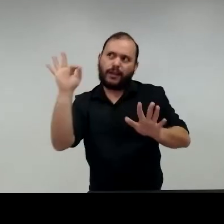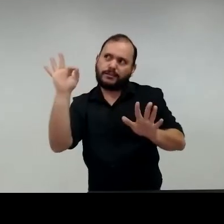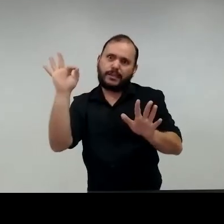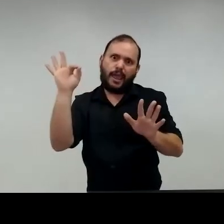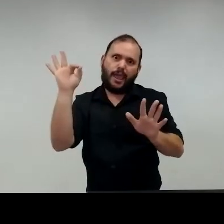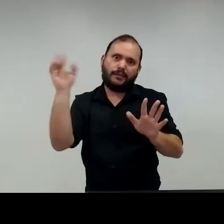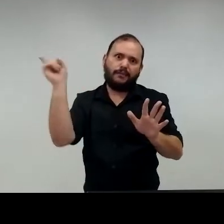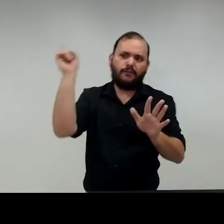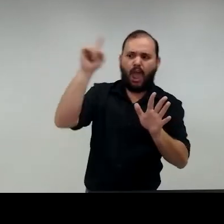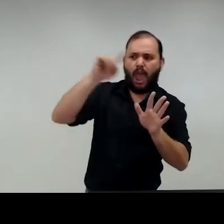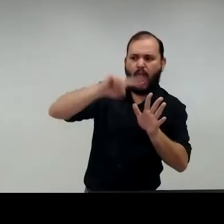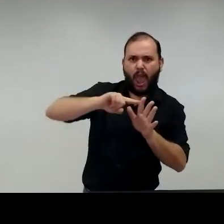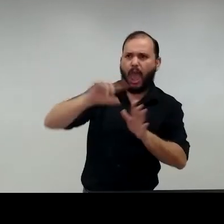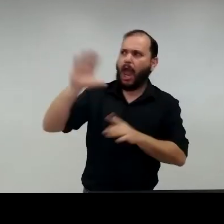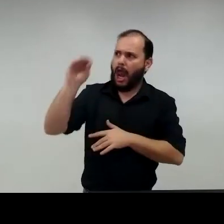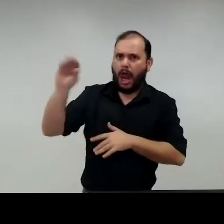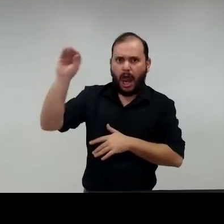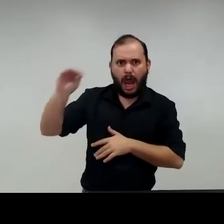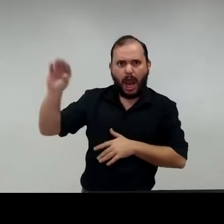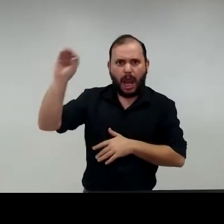bring in any